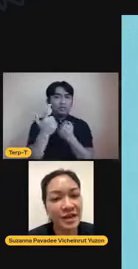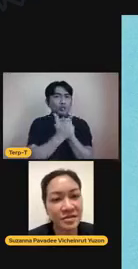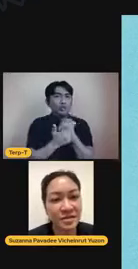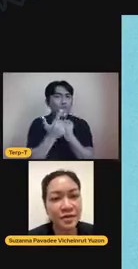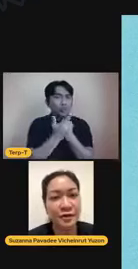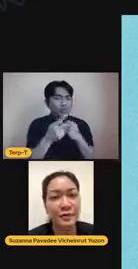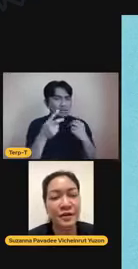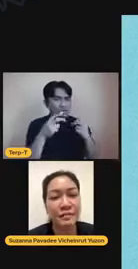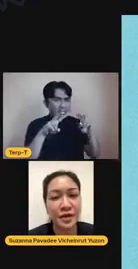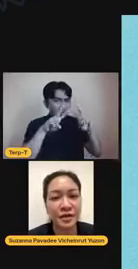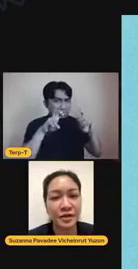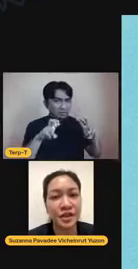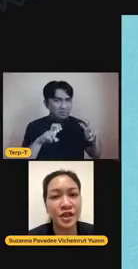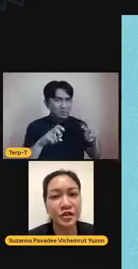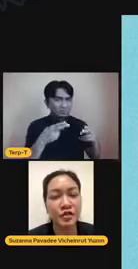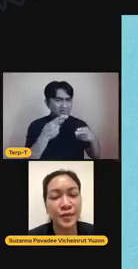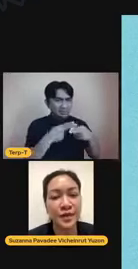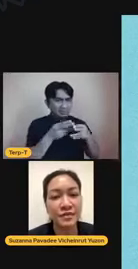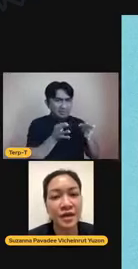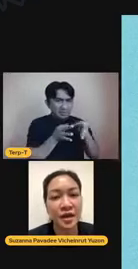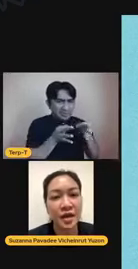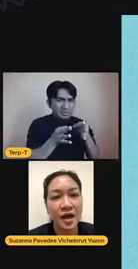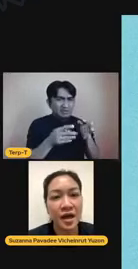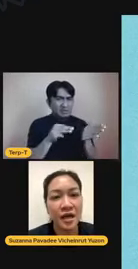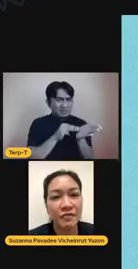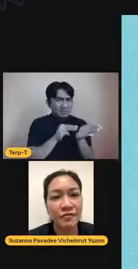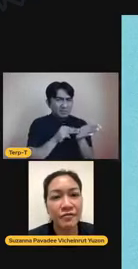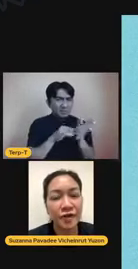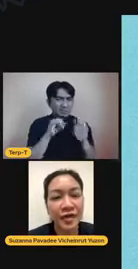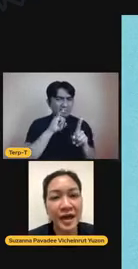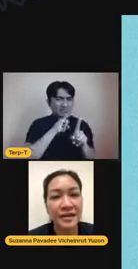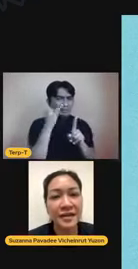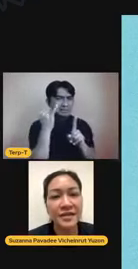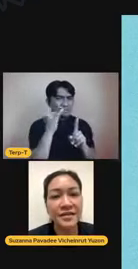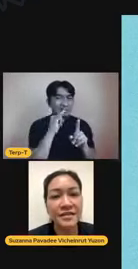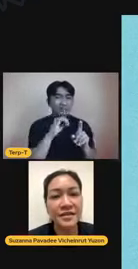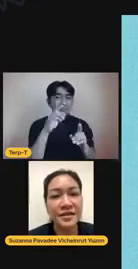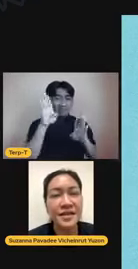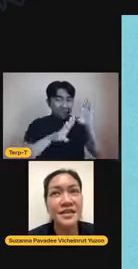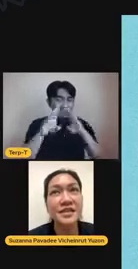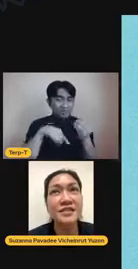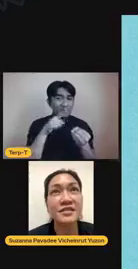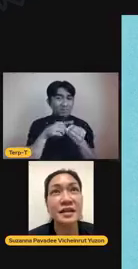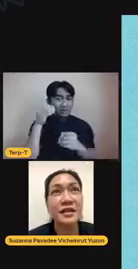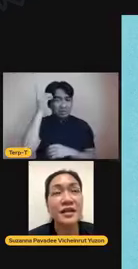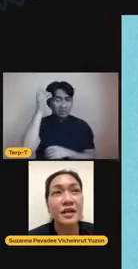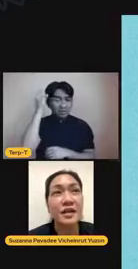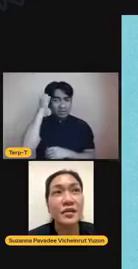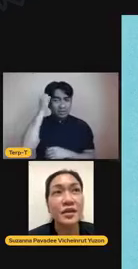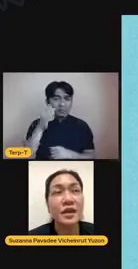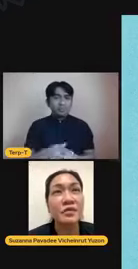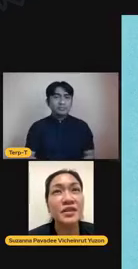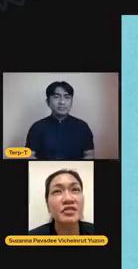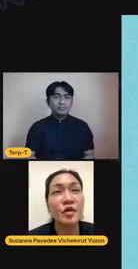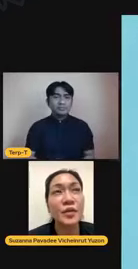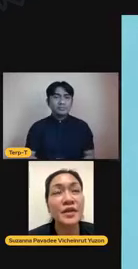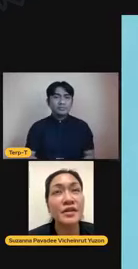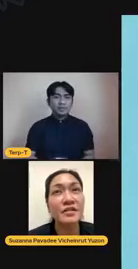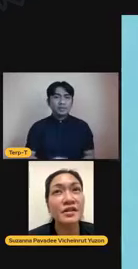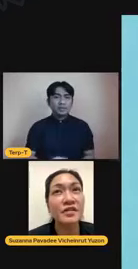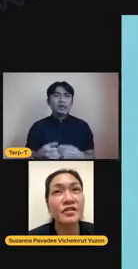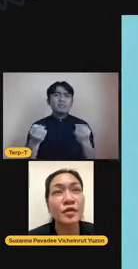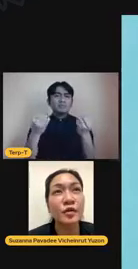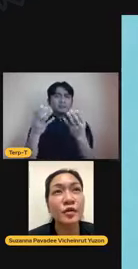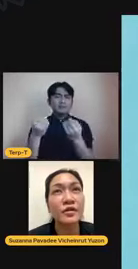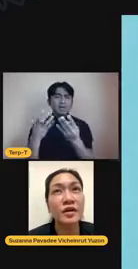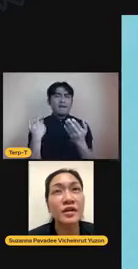definition of Down syndrome and the medical issues, because for that, it's just that, you know, they would list so many